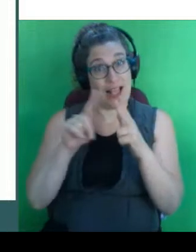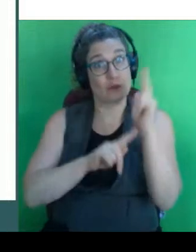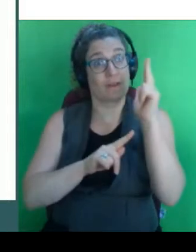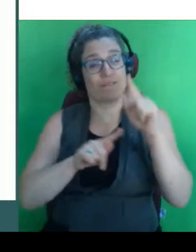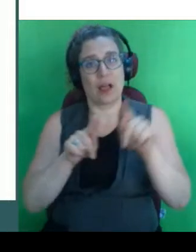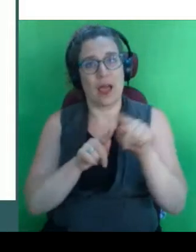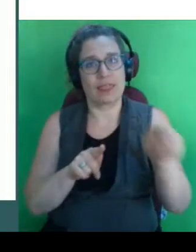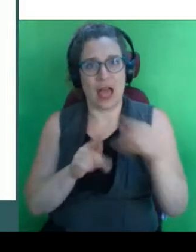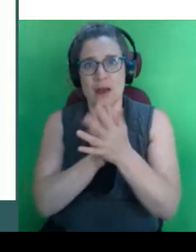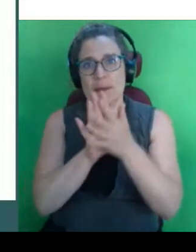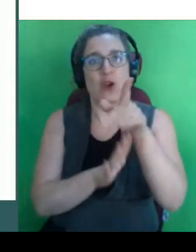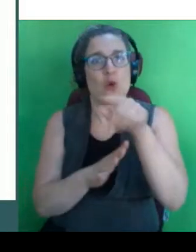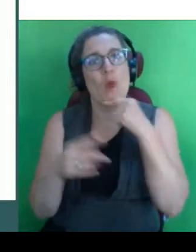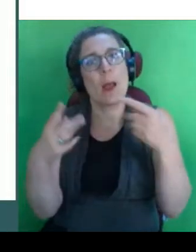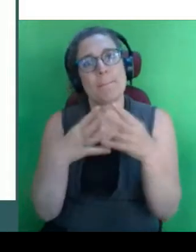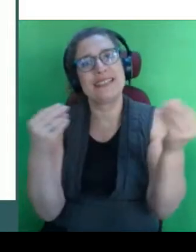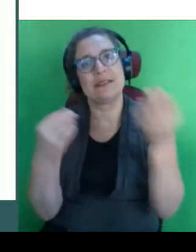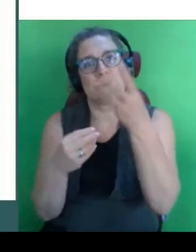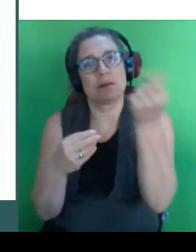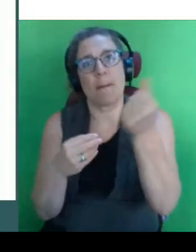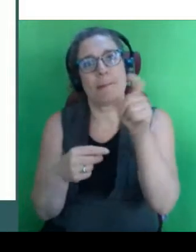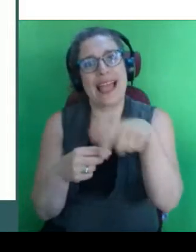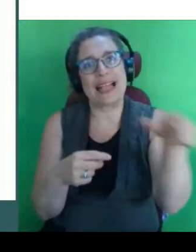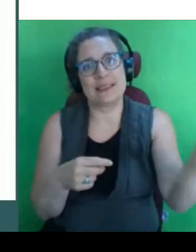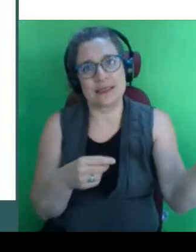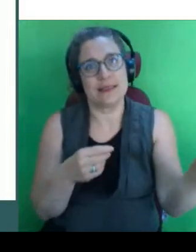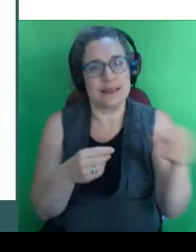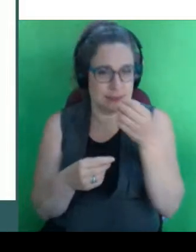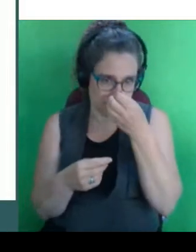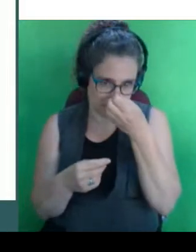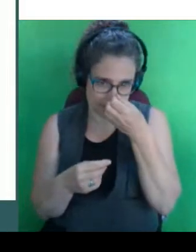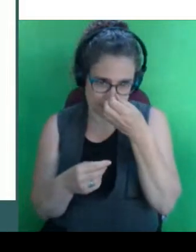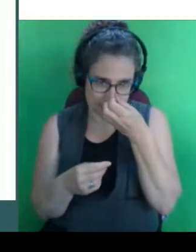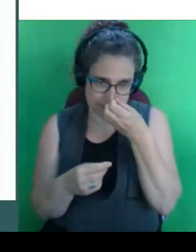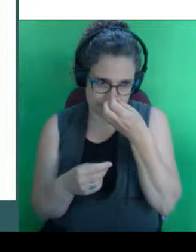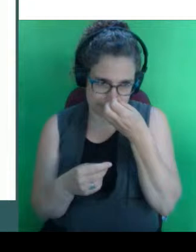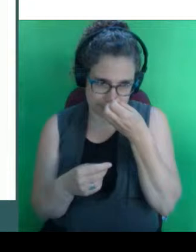some cases. So and